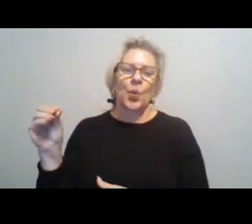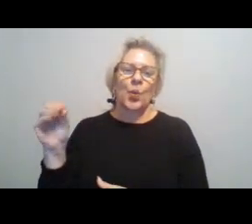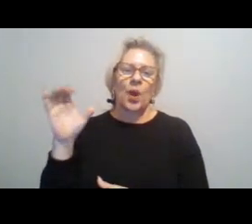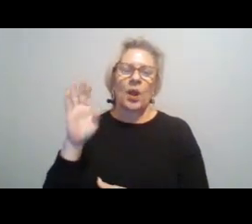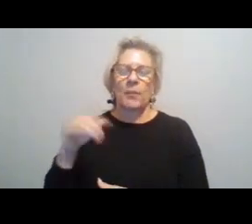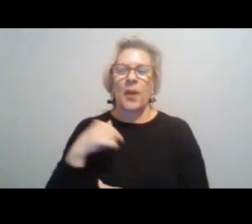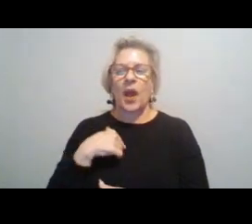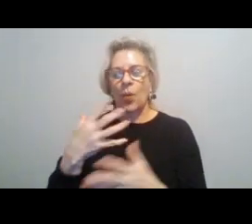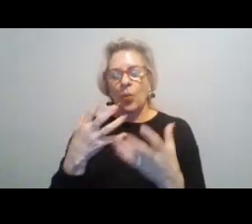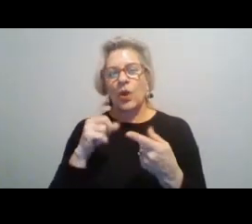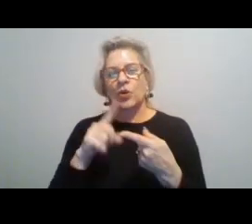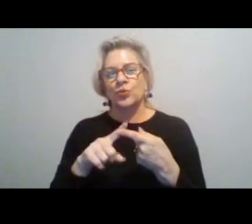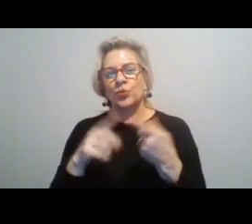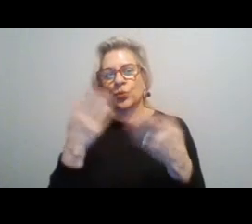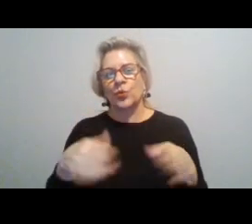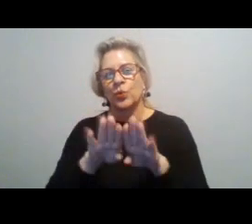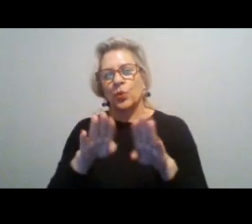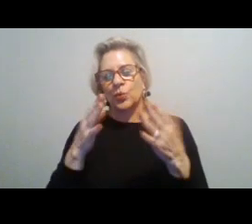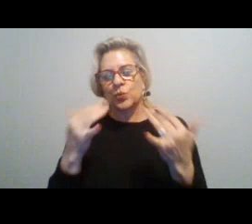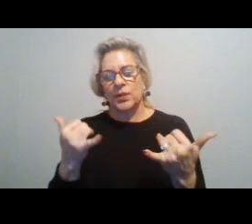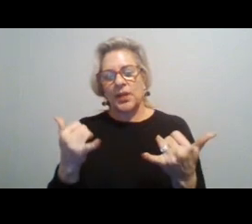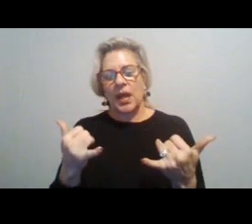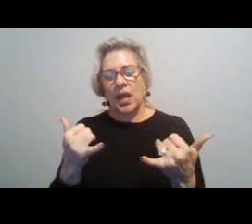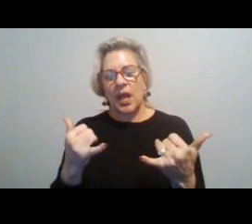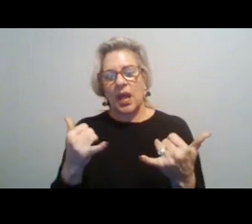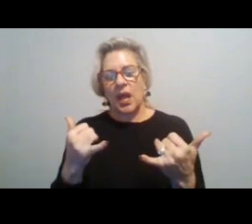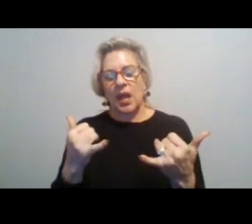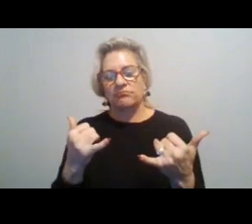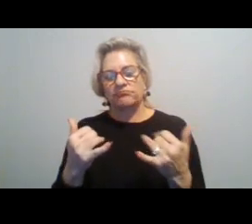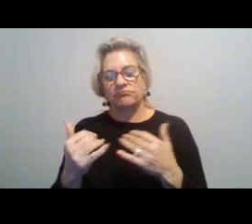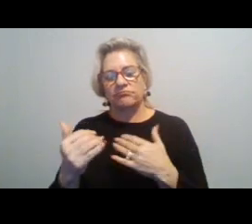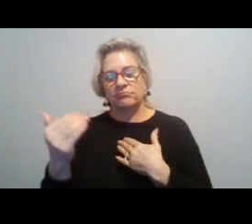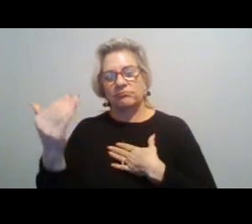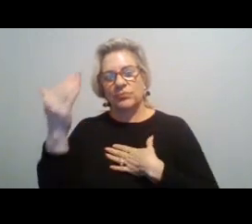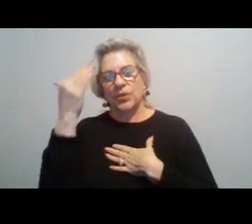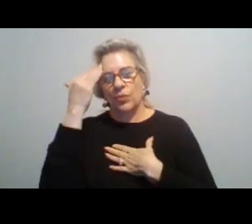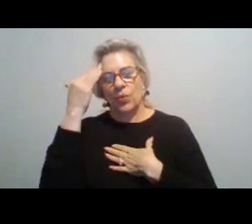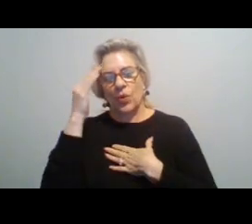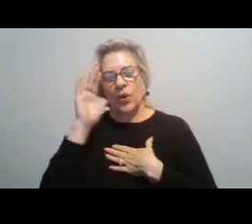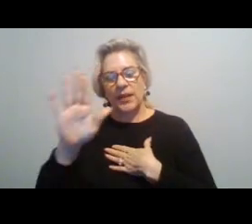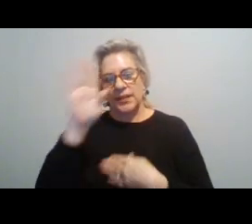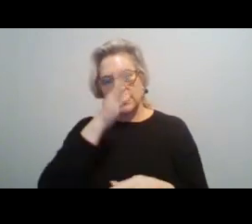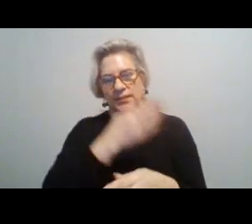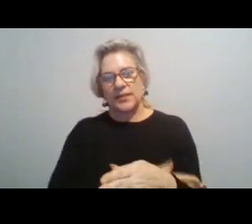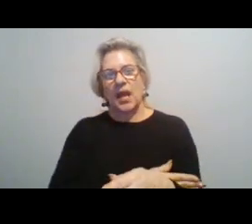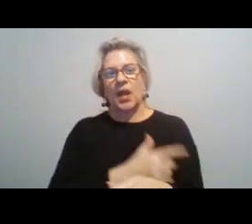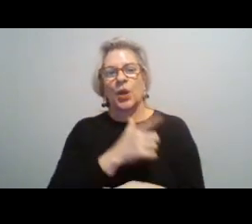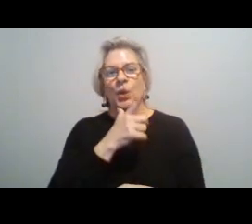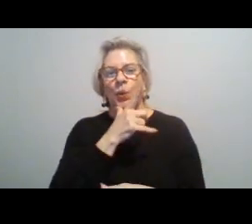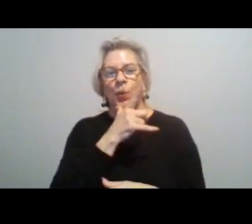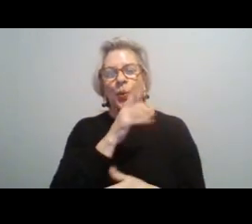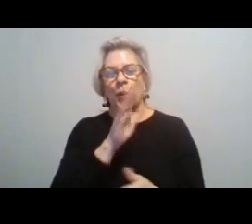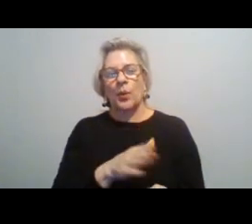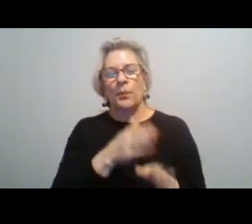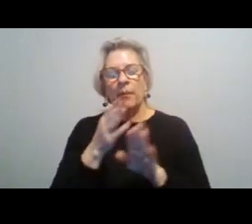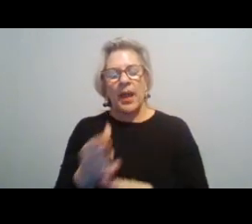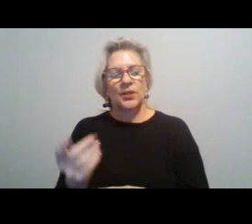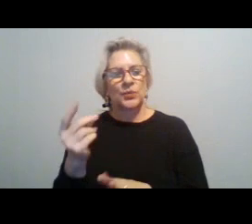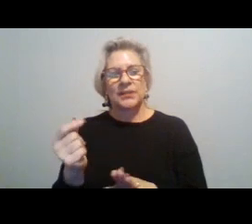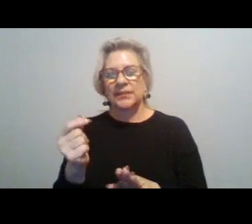want to close today in acknowledgement of his son, who passed away